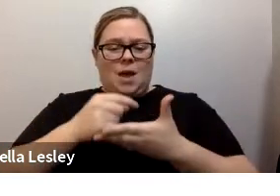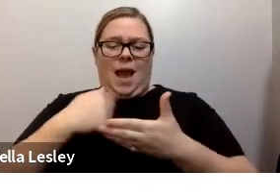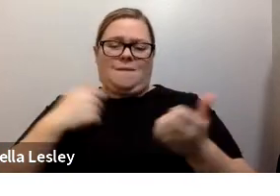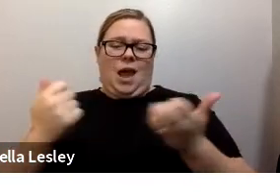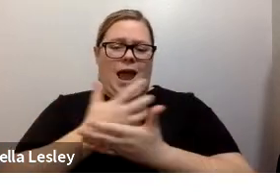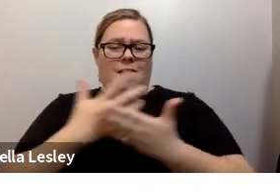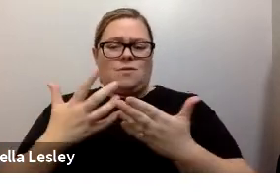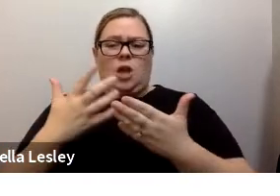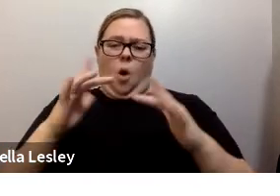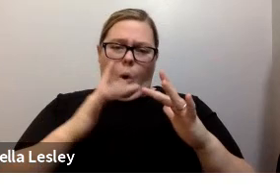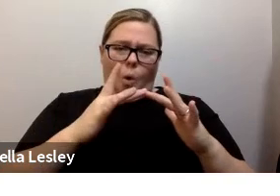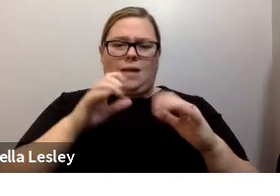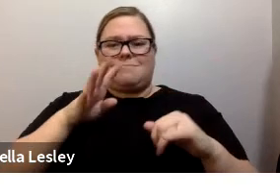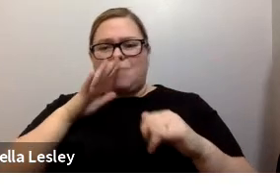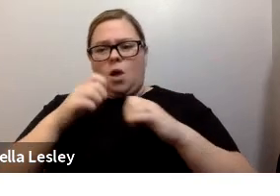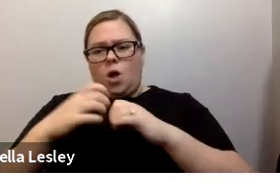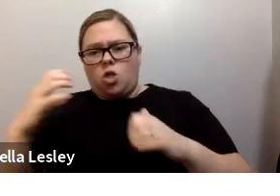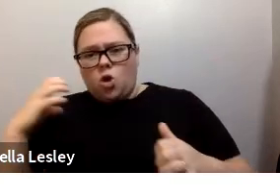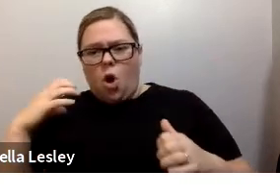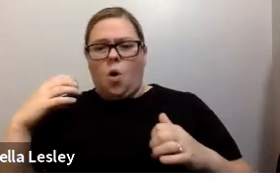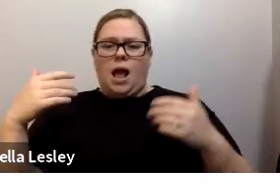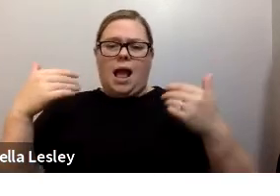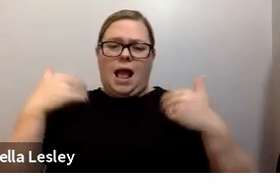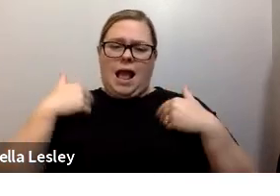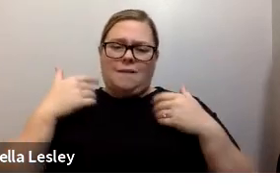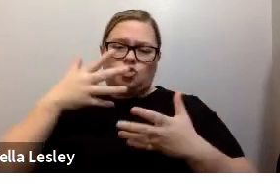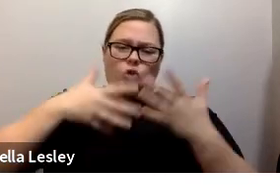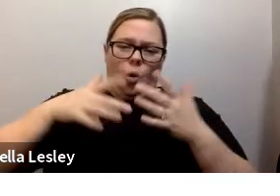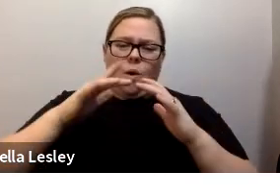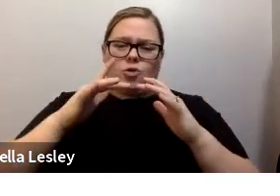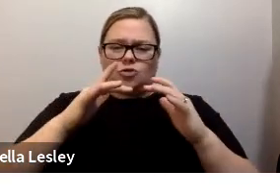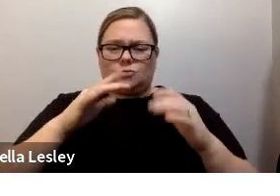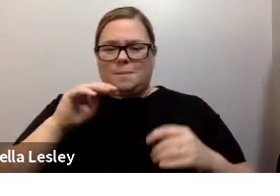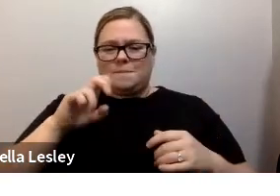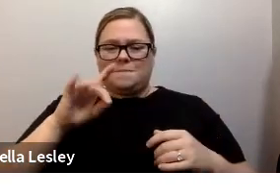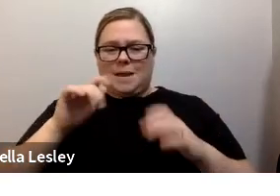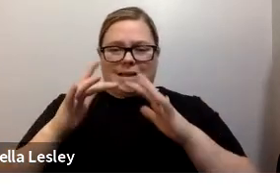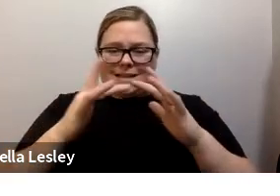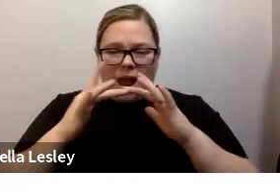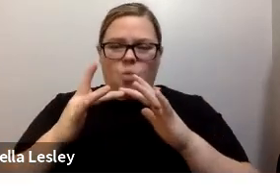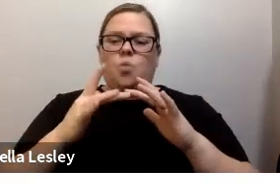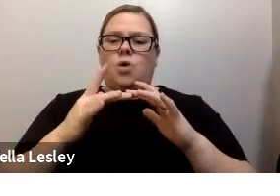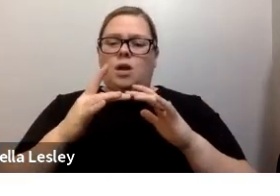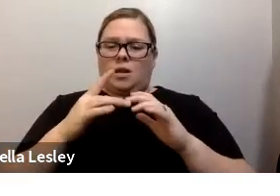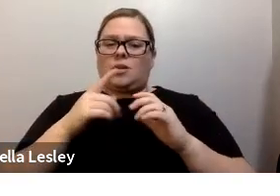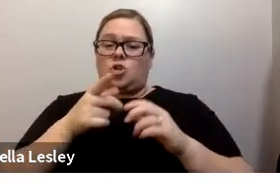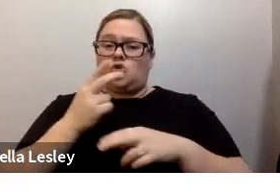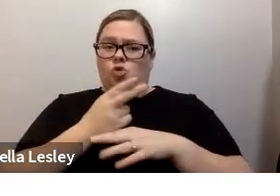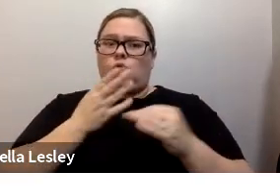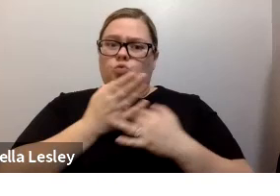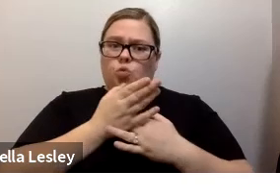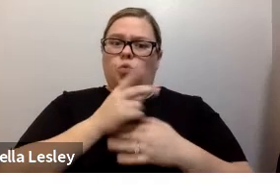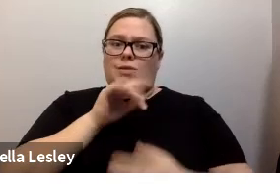to a coach. You know, he's got crowdsourcing, he's got social media networks, and he's going gangbusters, you know, through the age of digital